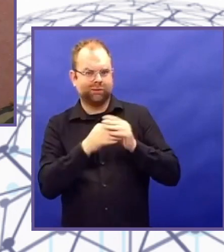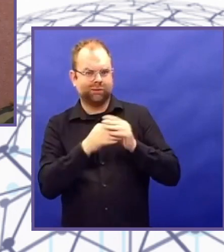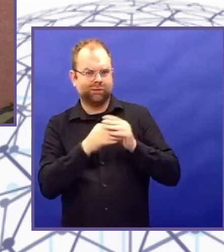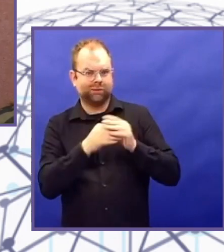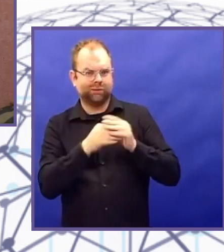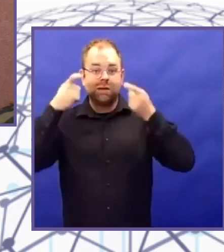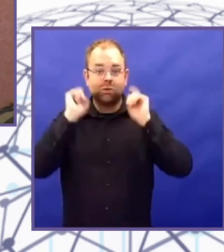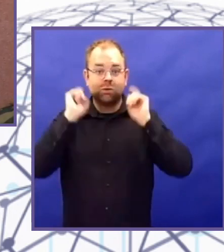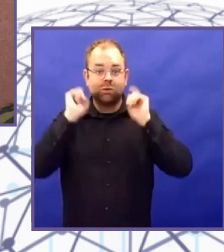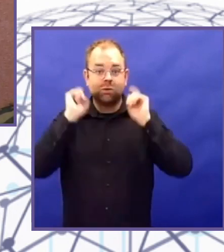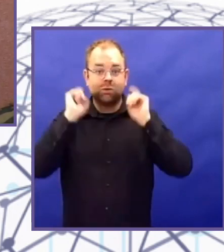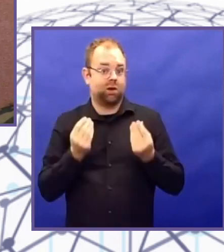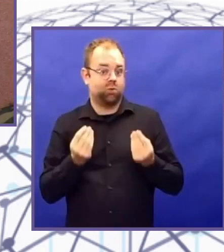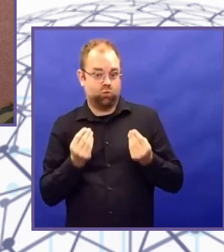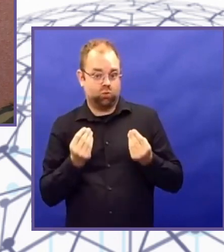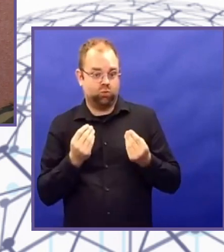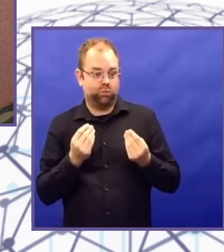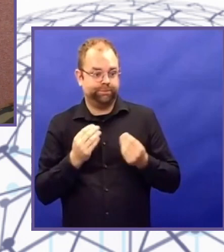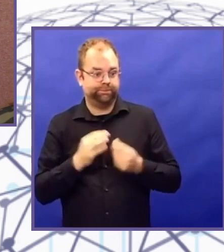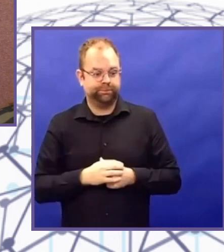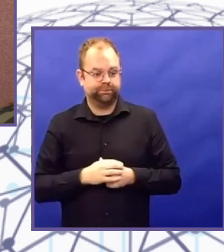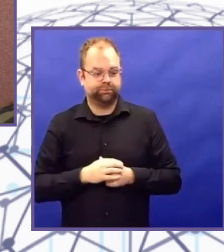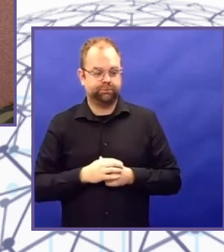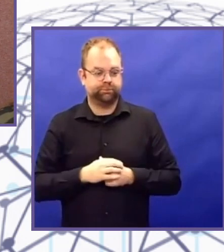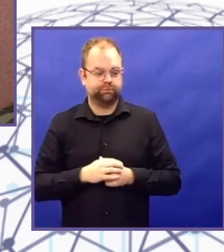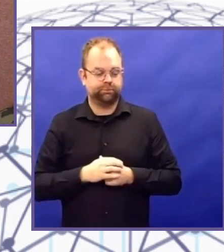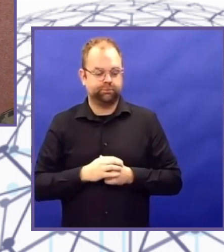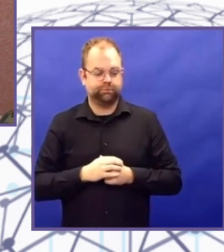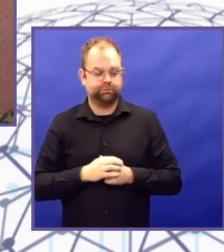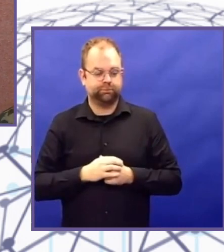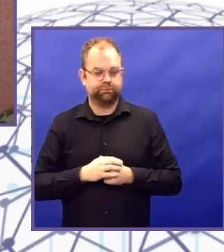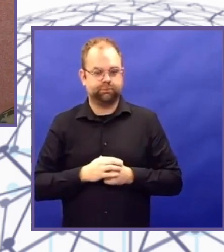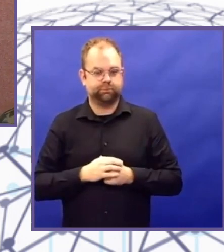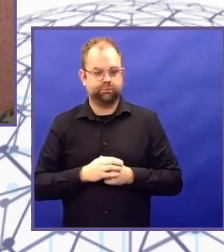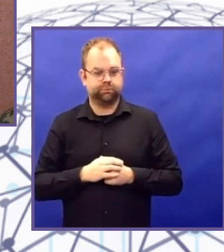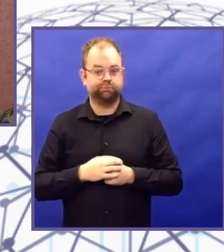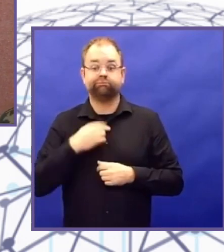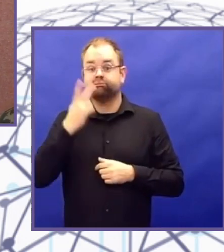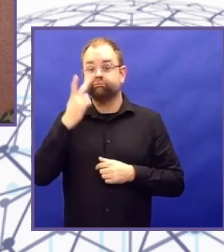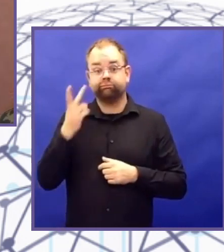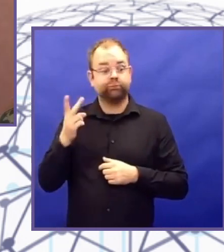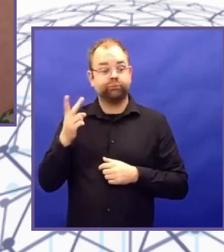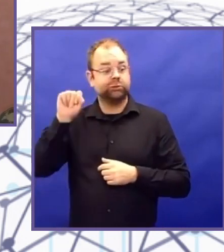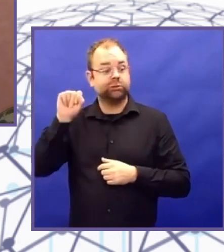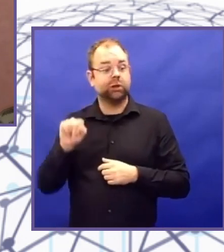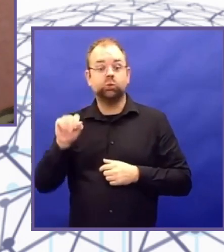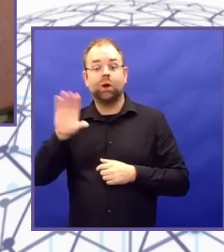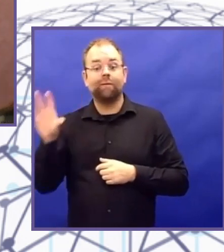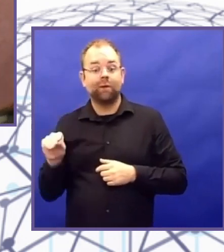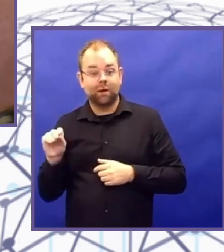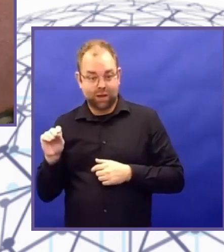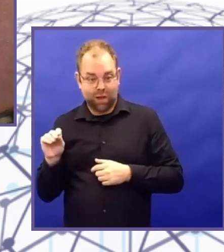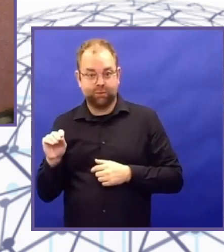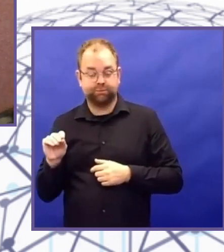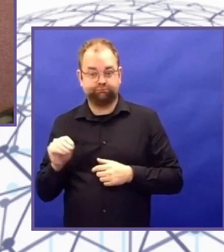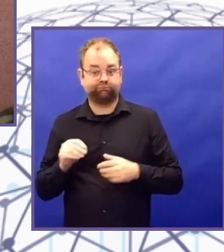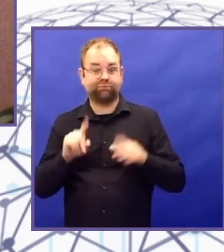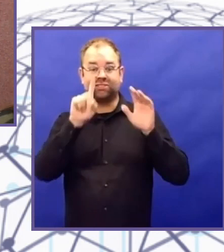screening programs mandated in the public healthcare system, and it has to be requested in the private healthcare